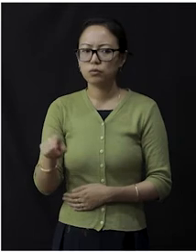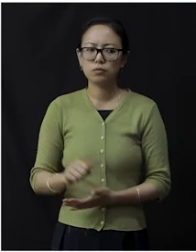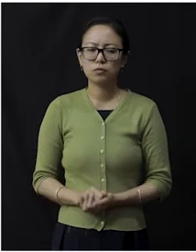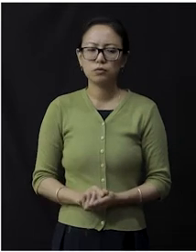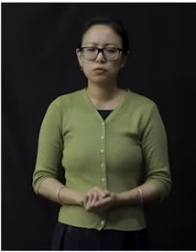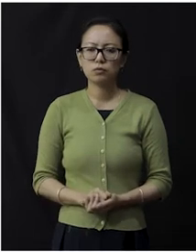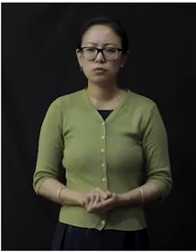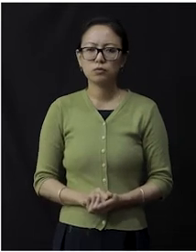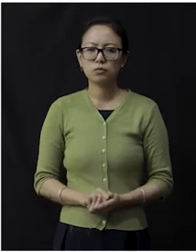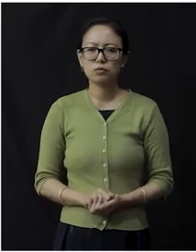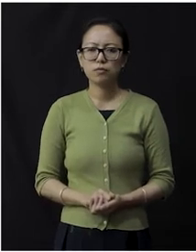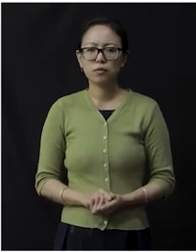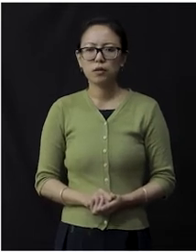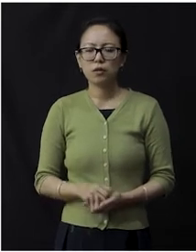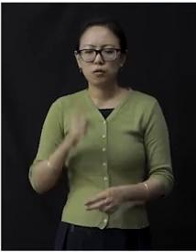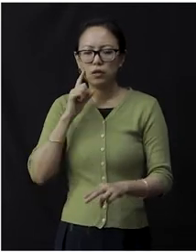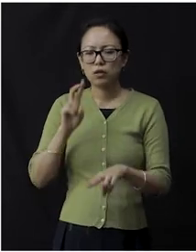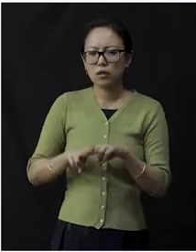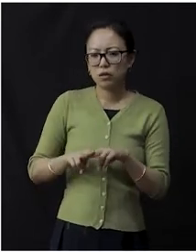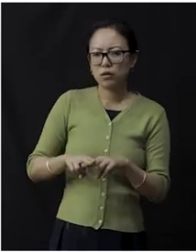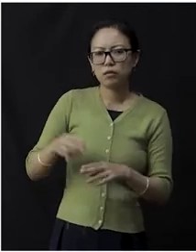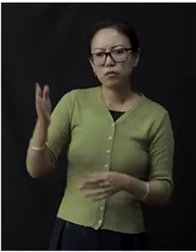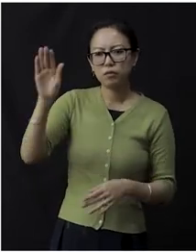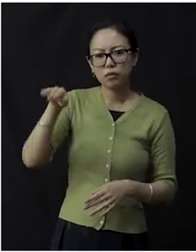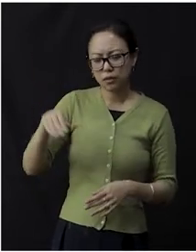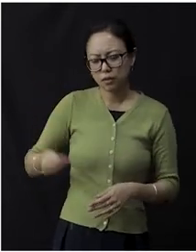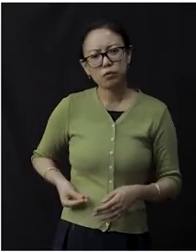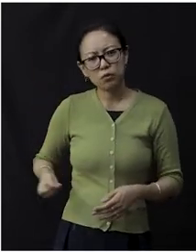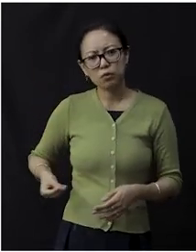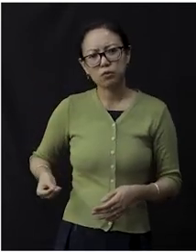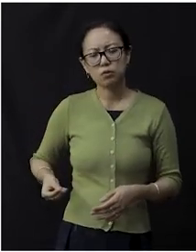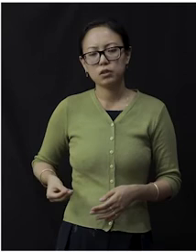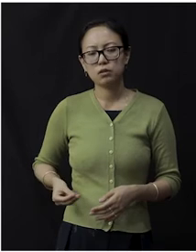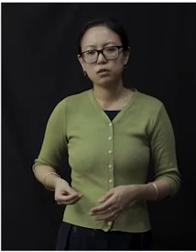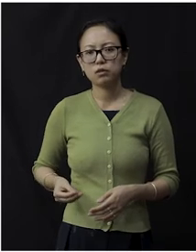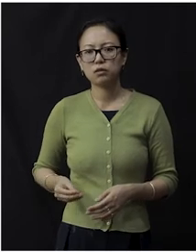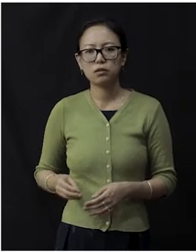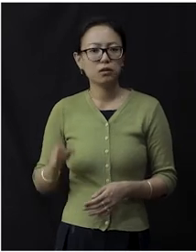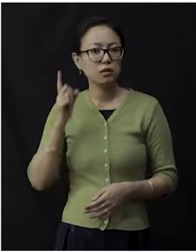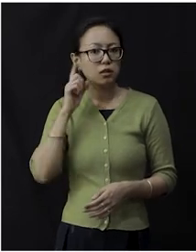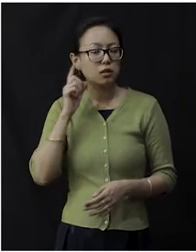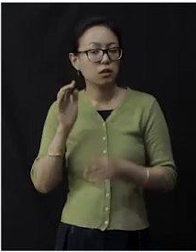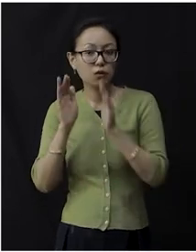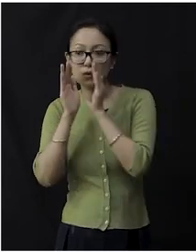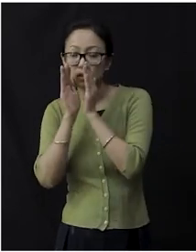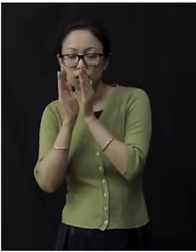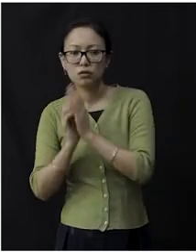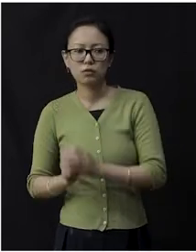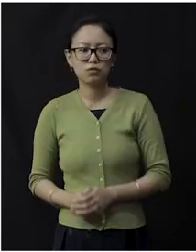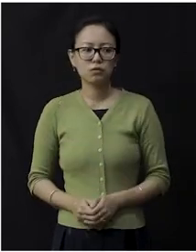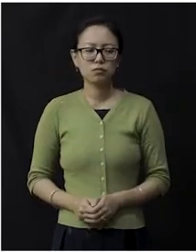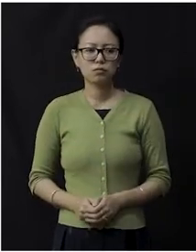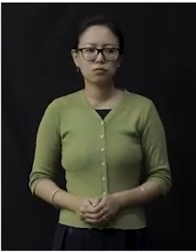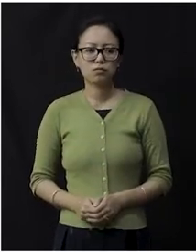and I am going to whisper in your ears. Now children, do you think it's a good idea to go